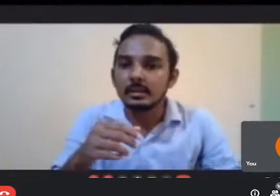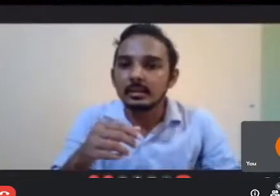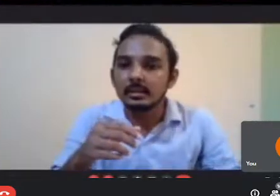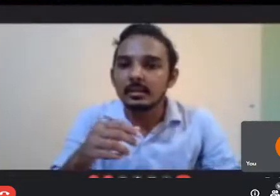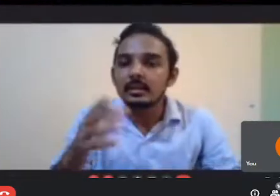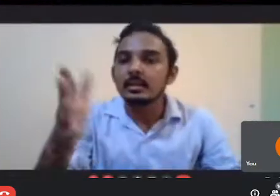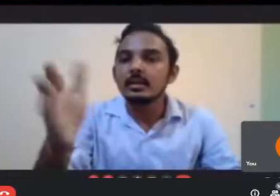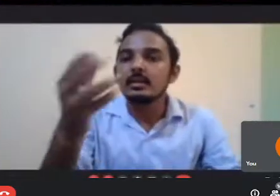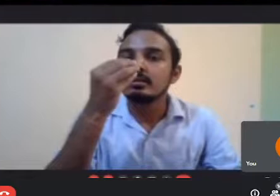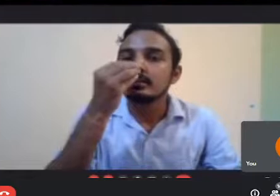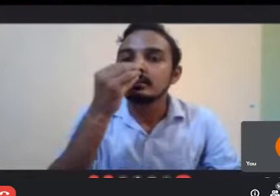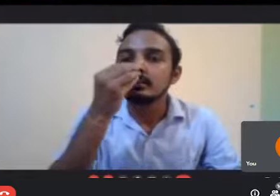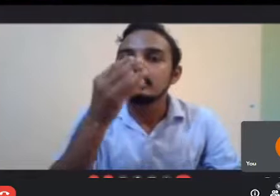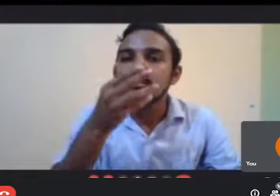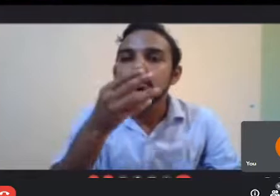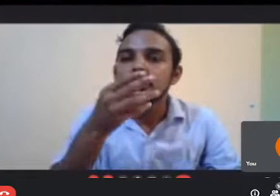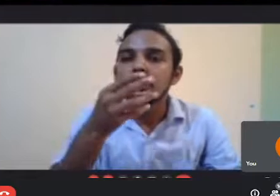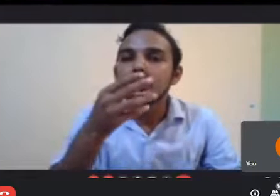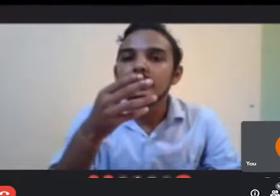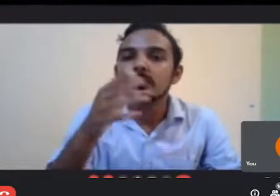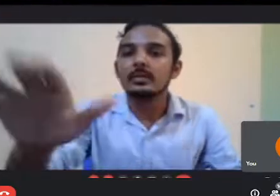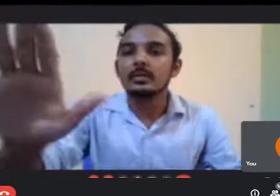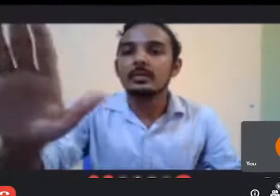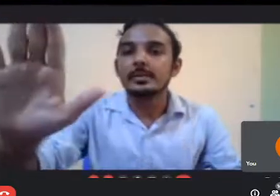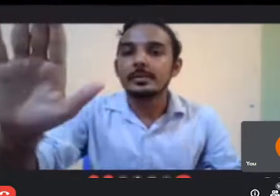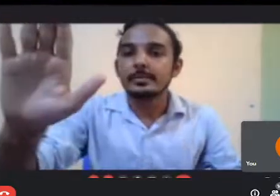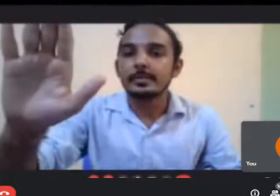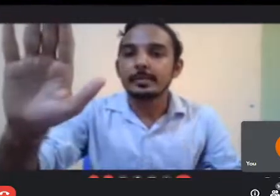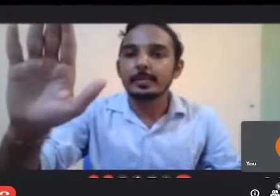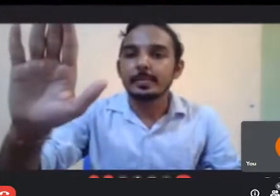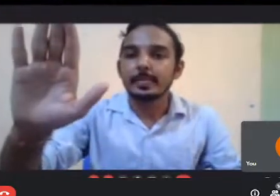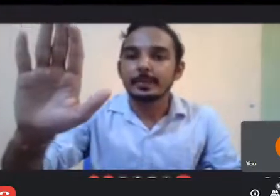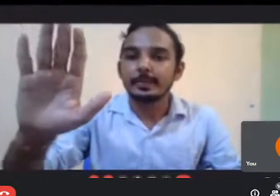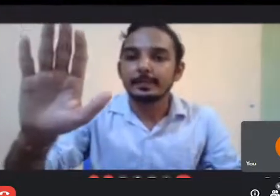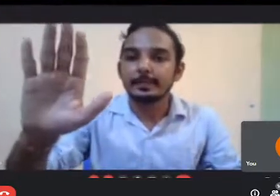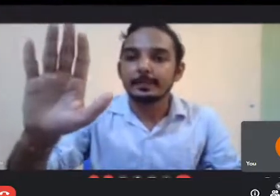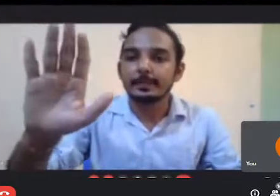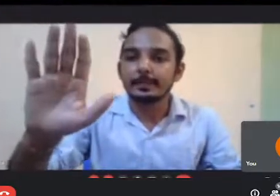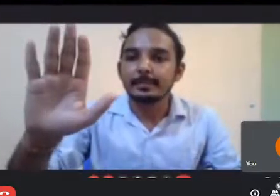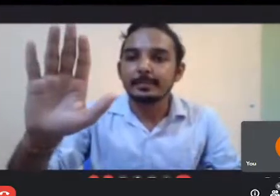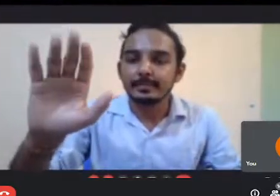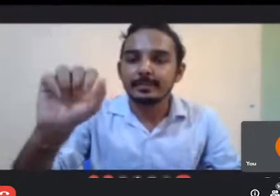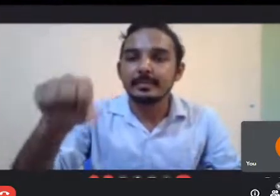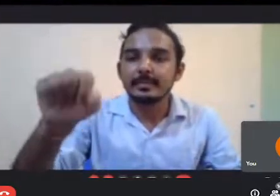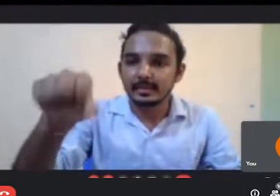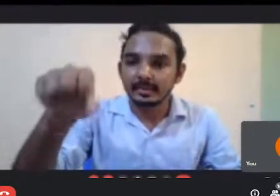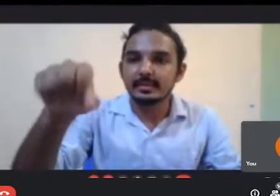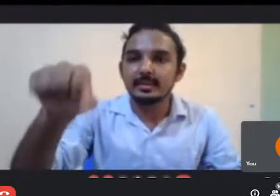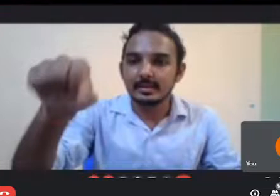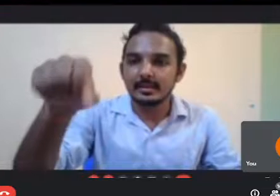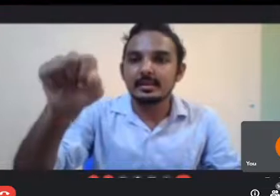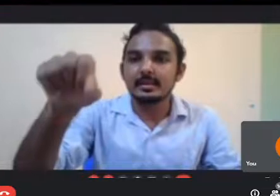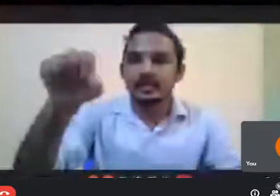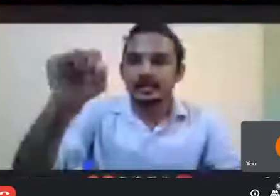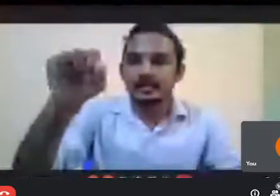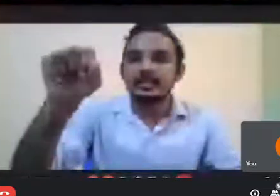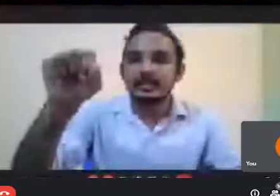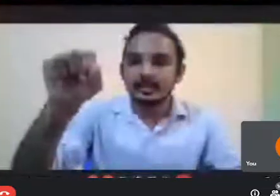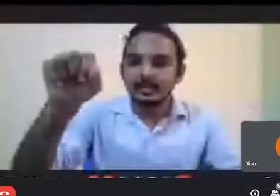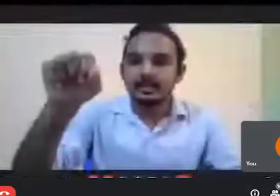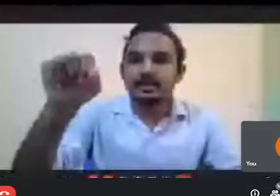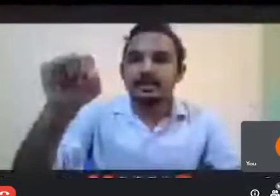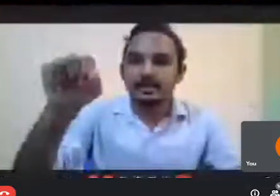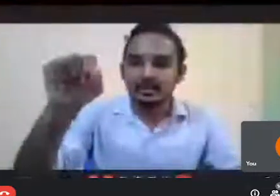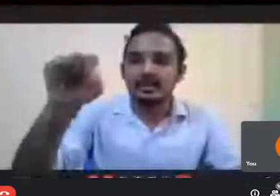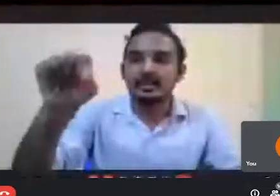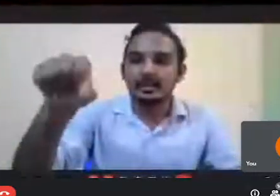with artificial intelligence, people are doing several things. Maybe this interpretation with sign language and some interactive dictionaries